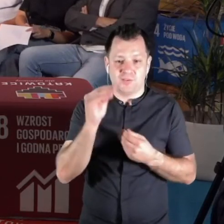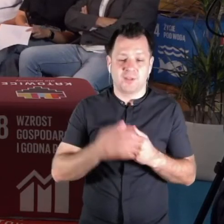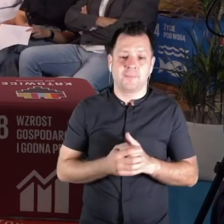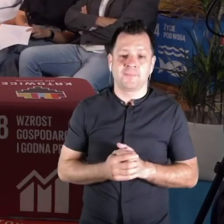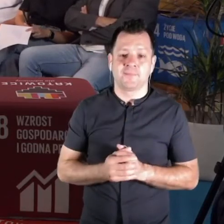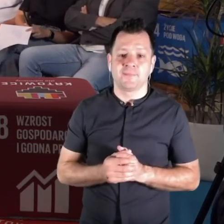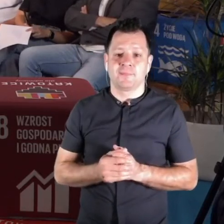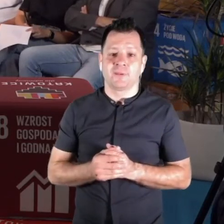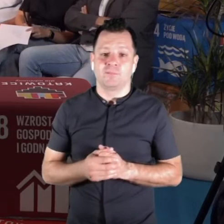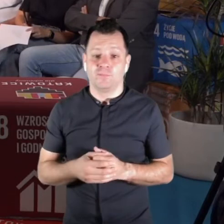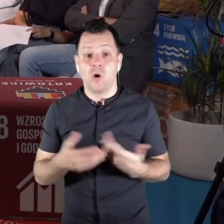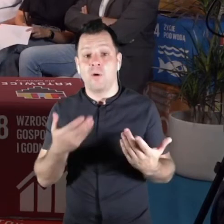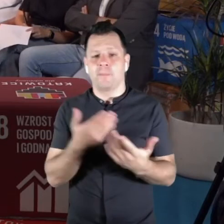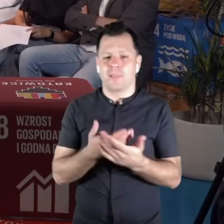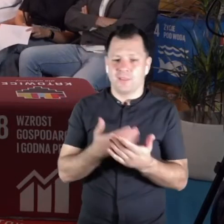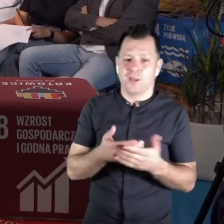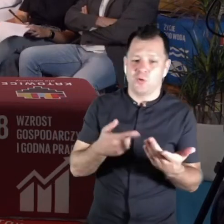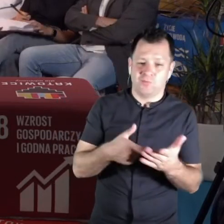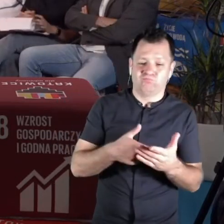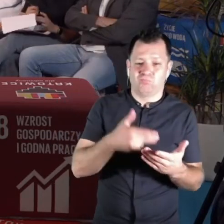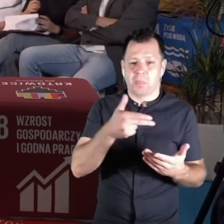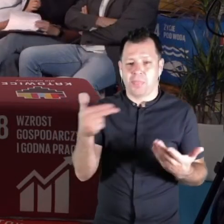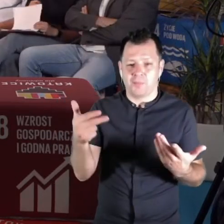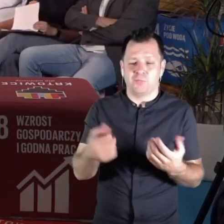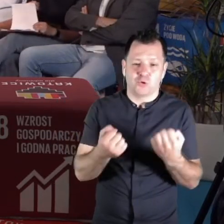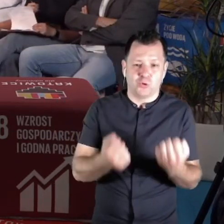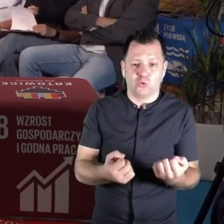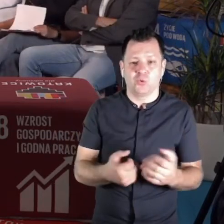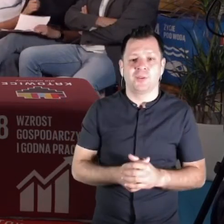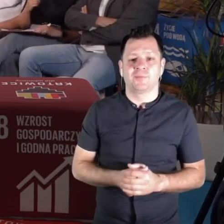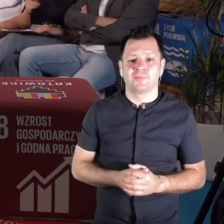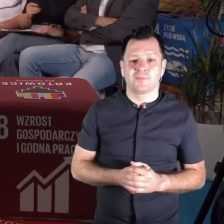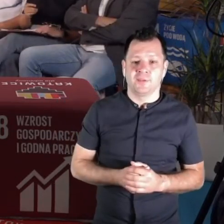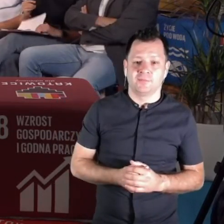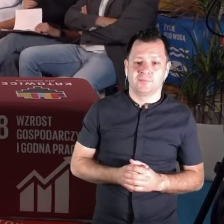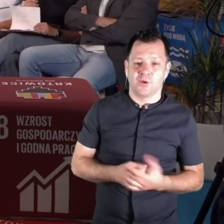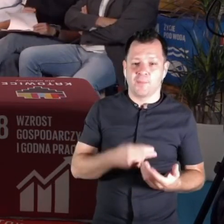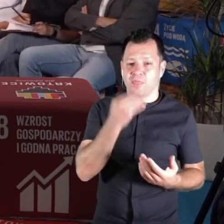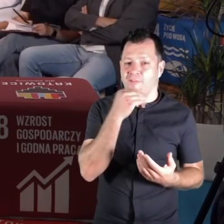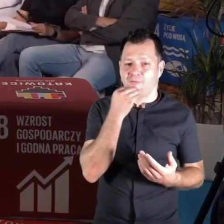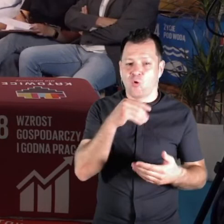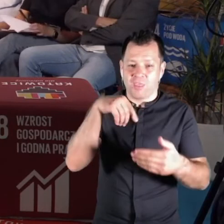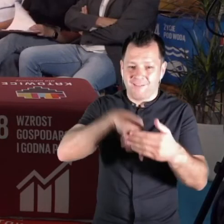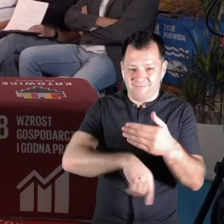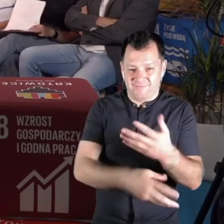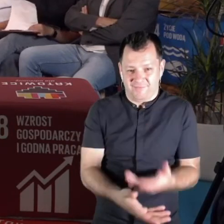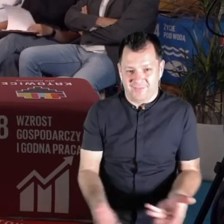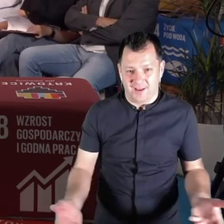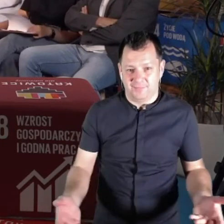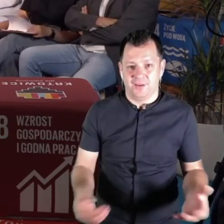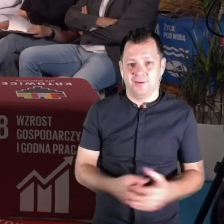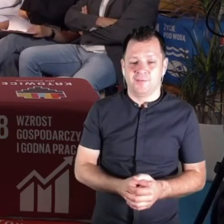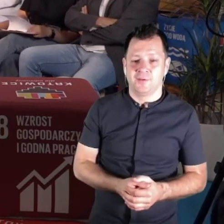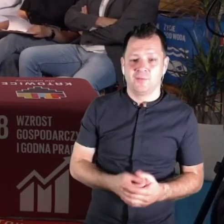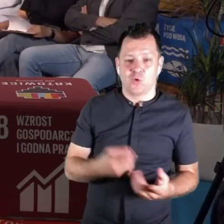of water that is in there. So predicting when a tree will need water needs